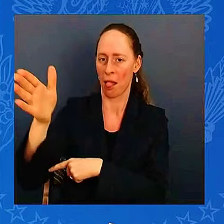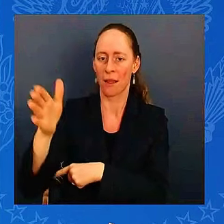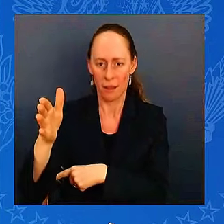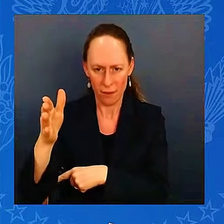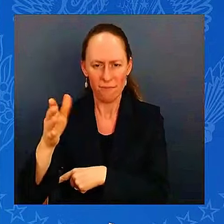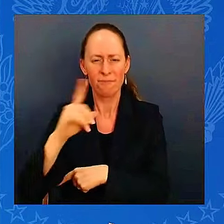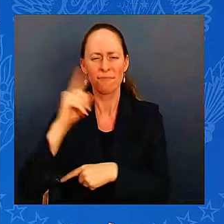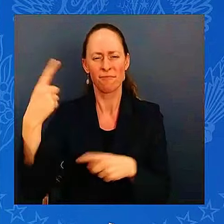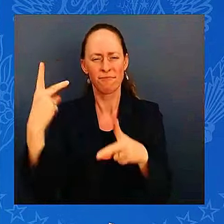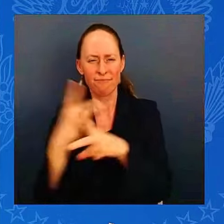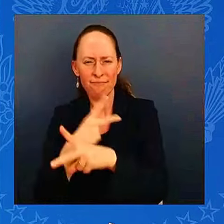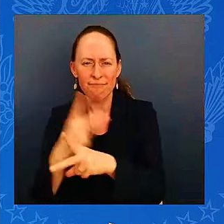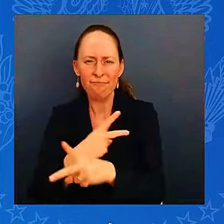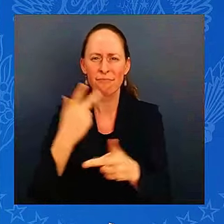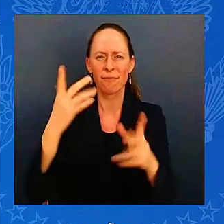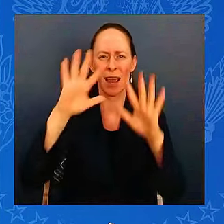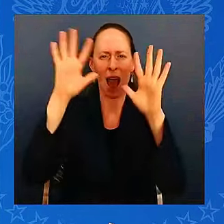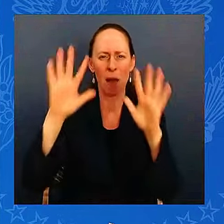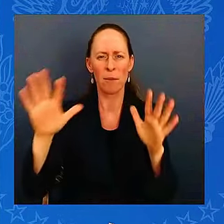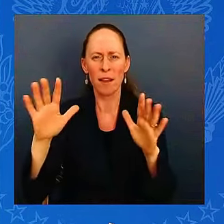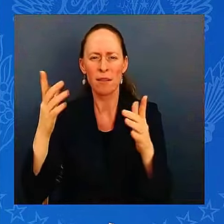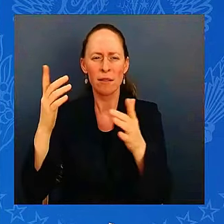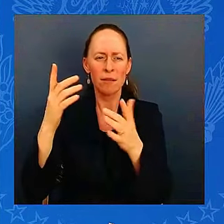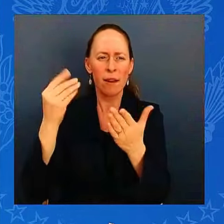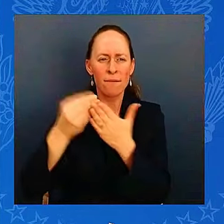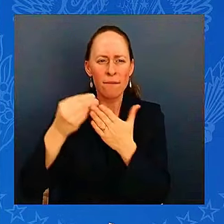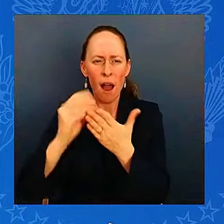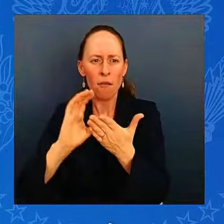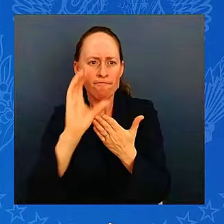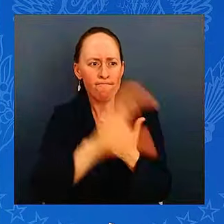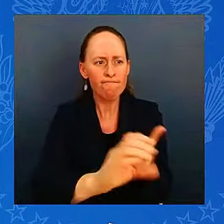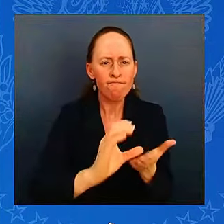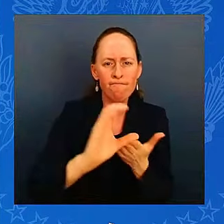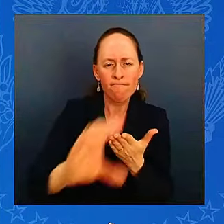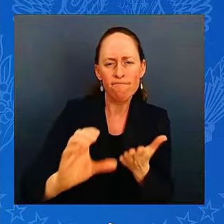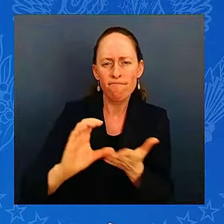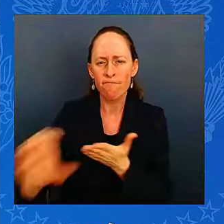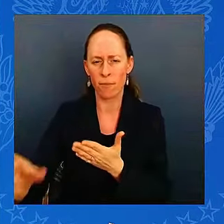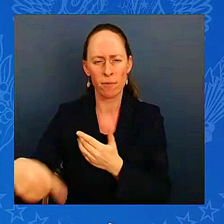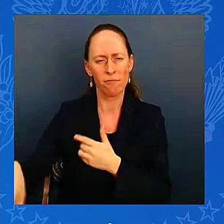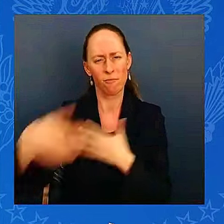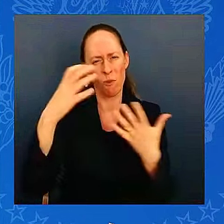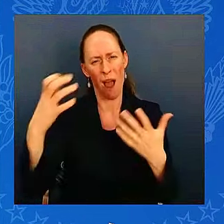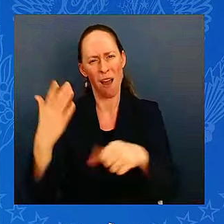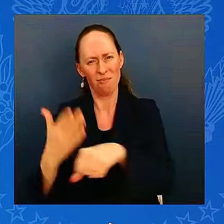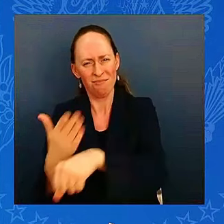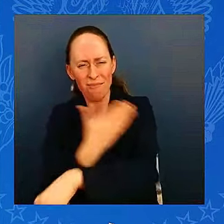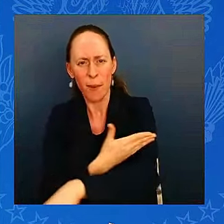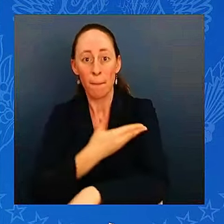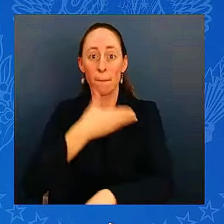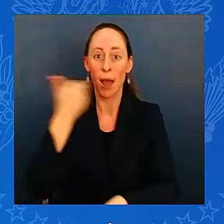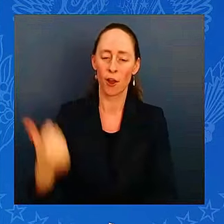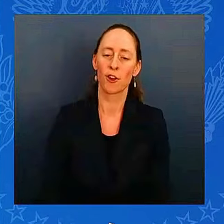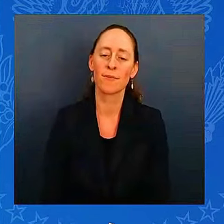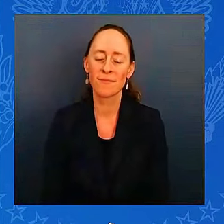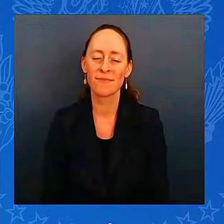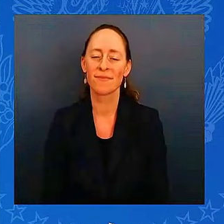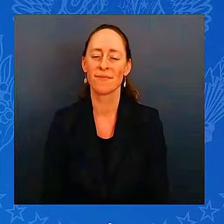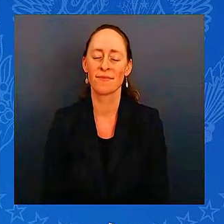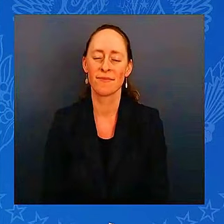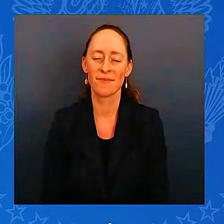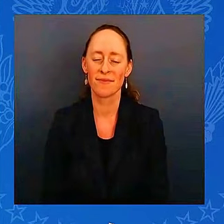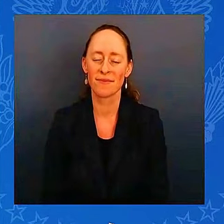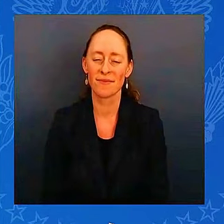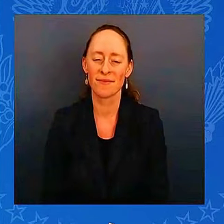He's been a much-needed voice of realism and pragmatism for the climate movement. He keeps us focused